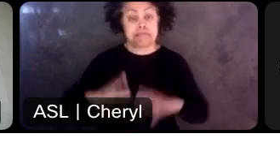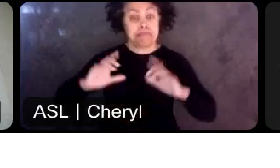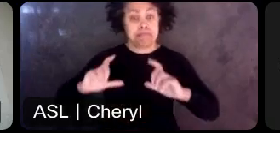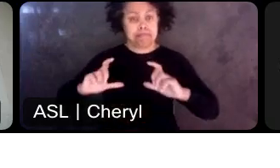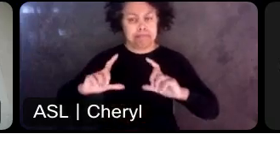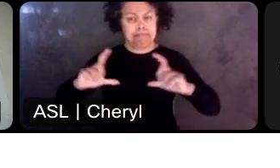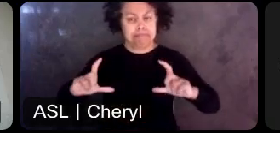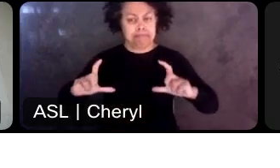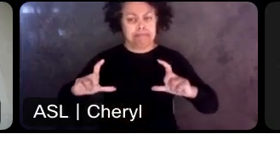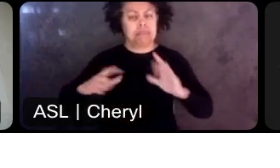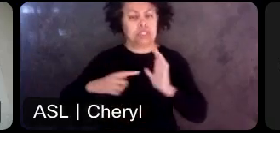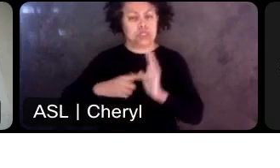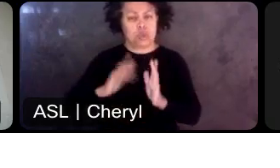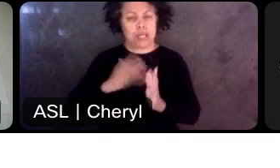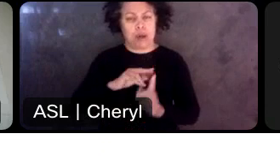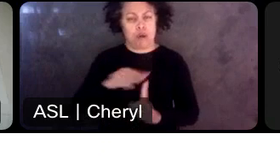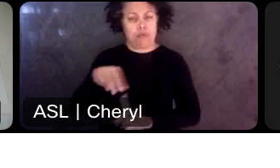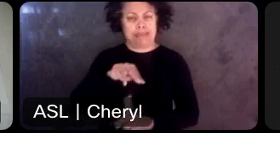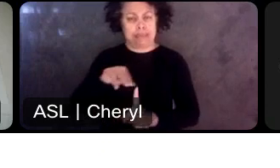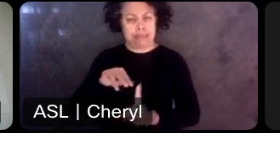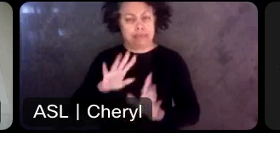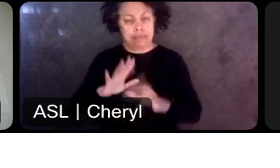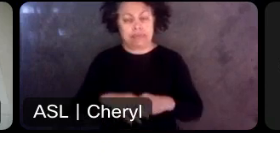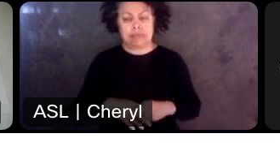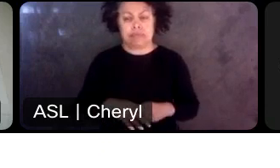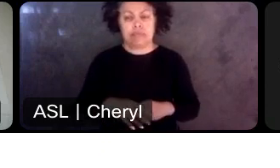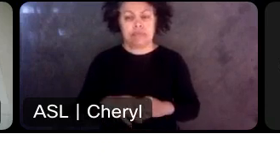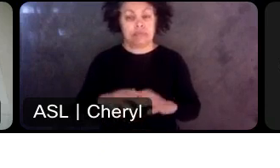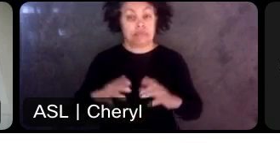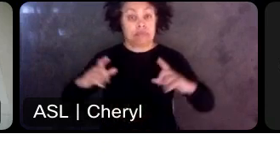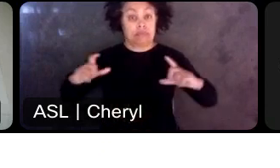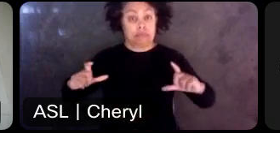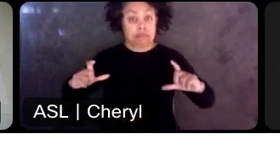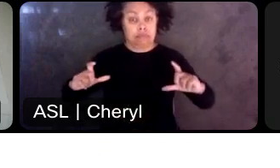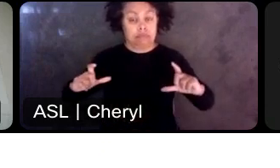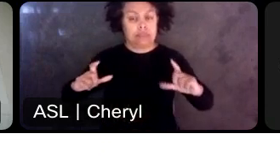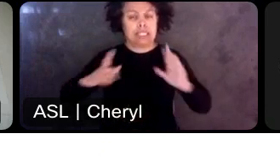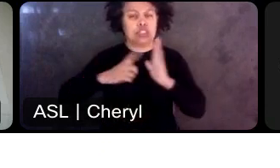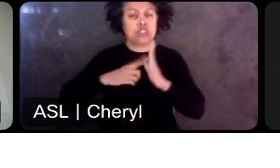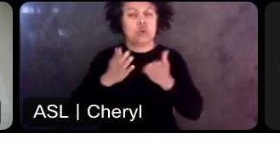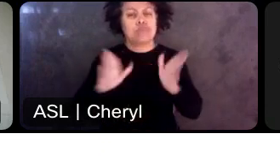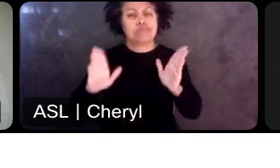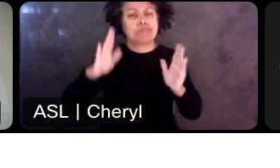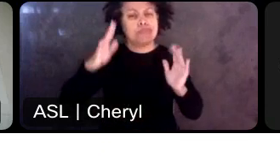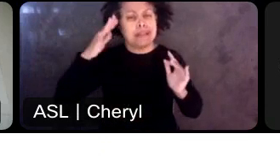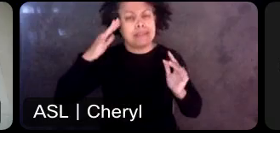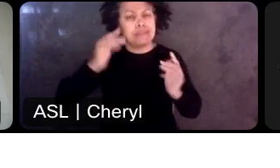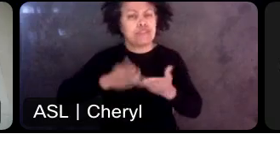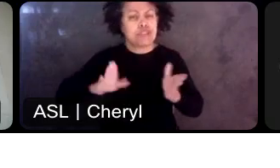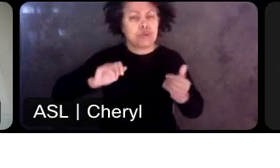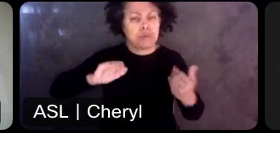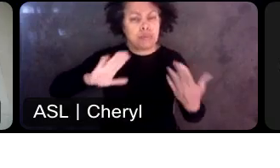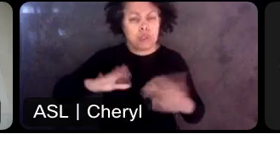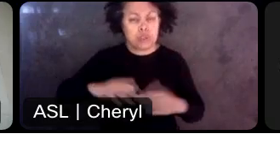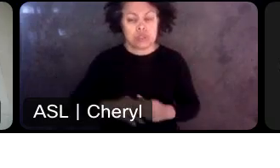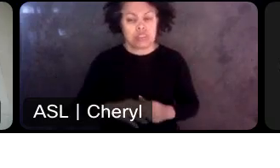key perspectives within our framework. The outside ring shows our overarching philosophies. These inform our